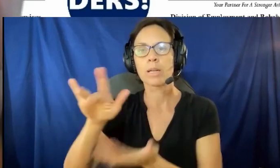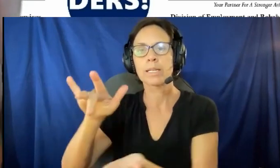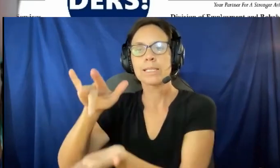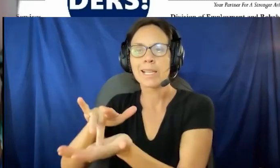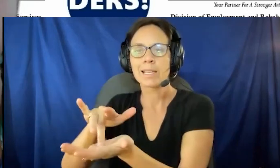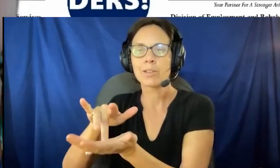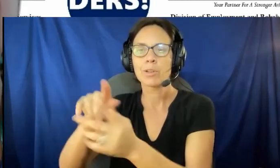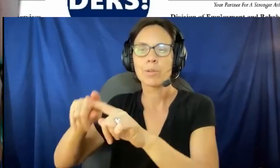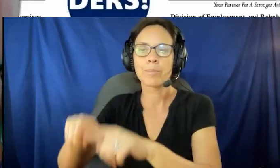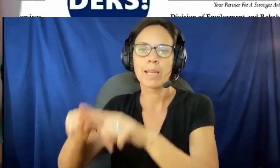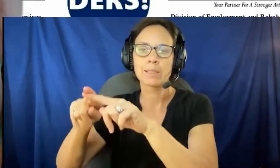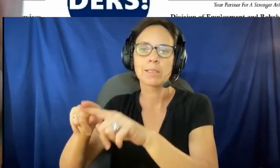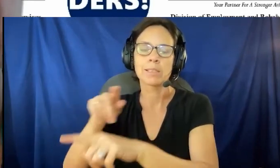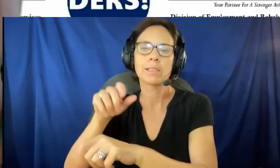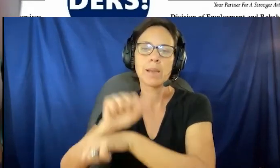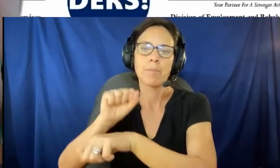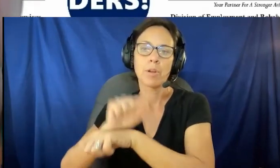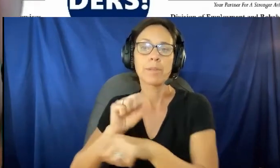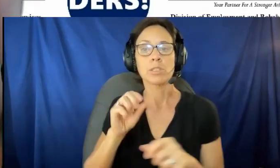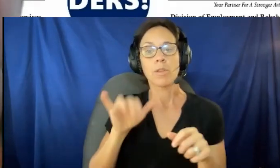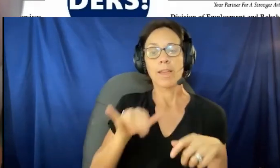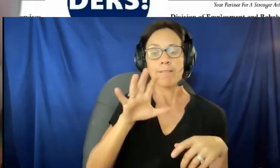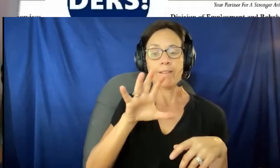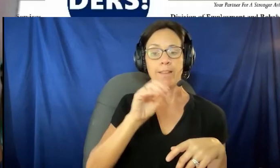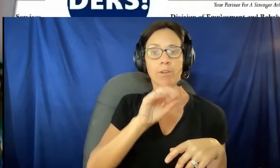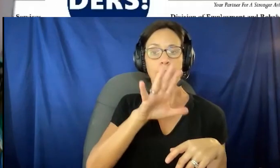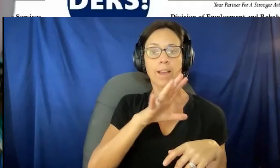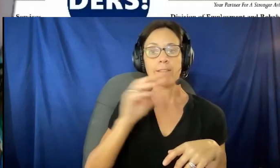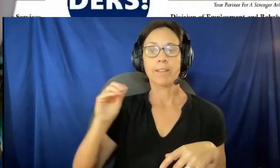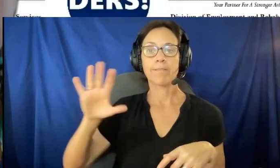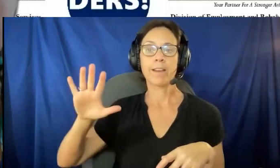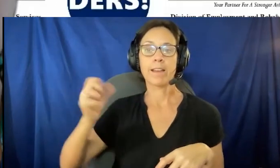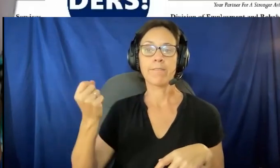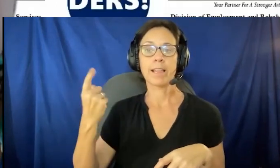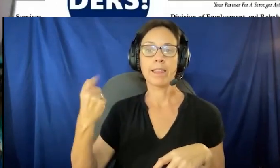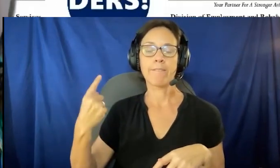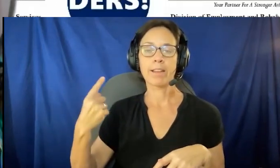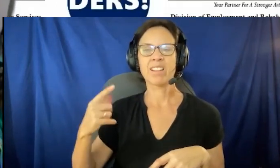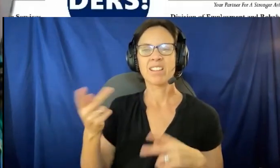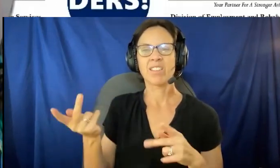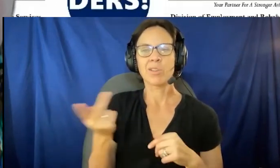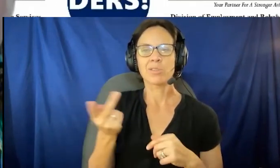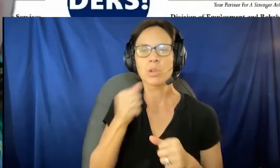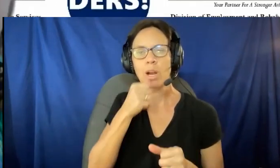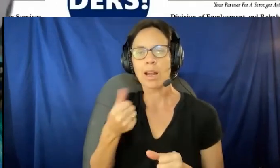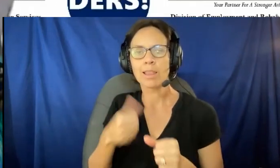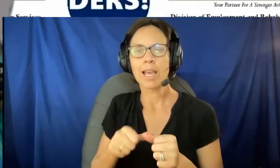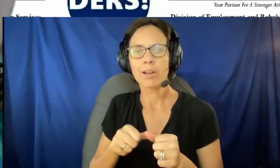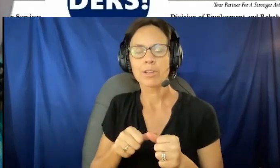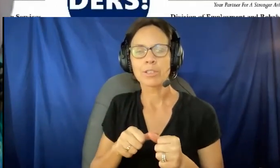employment. So the 505 and 511 are letters that are part of